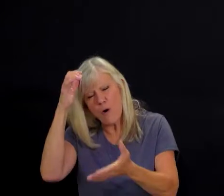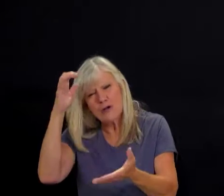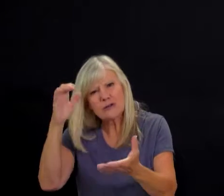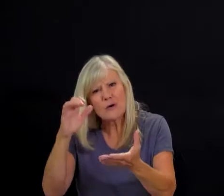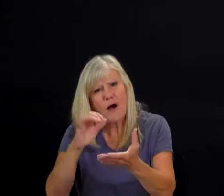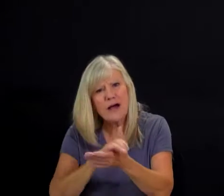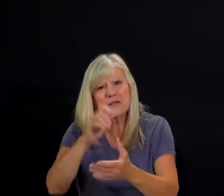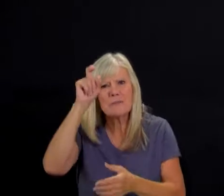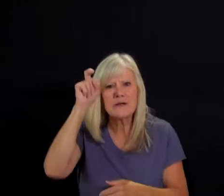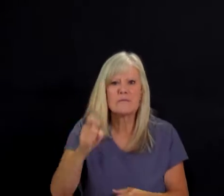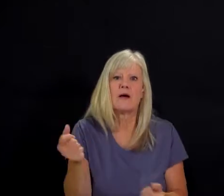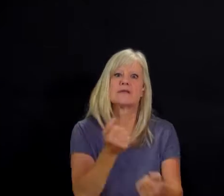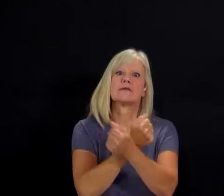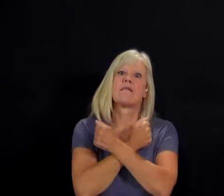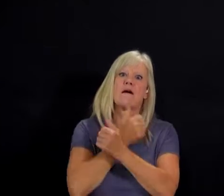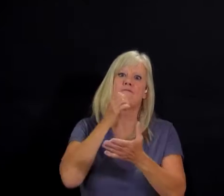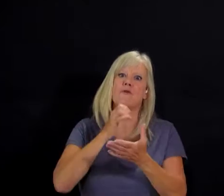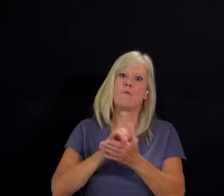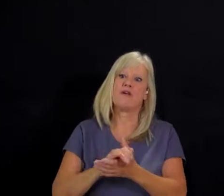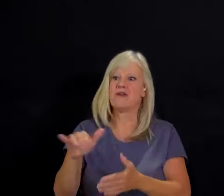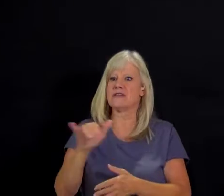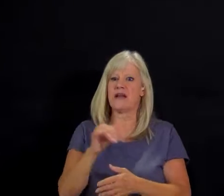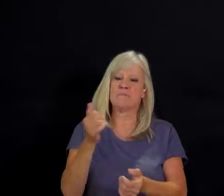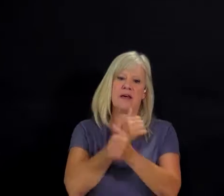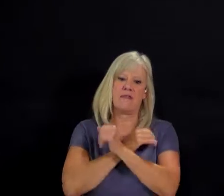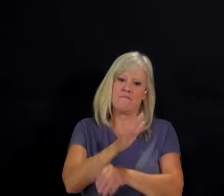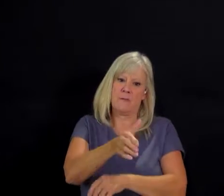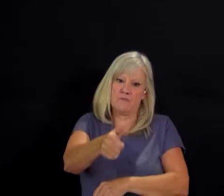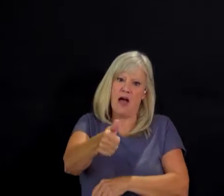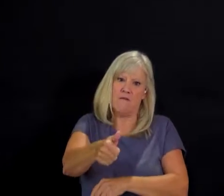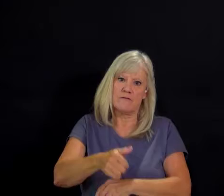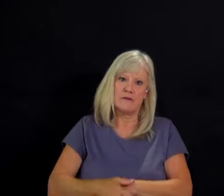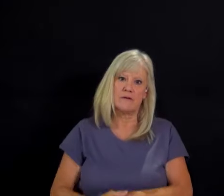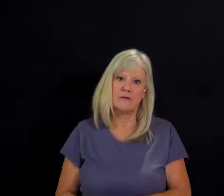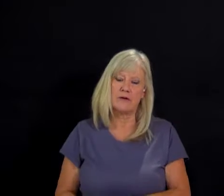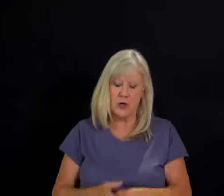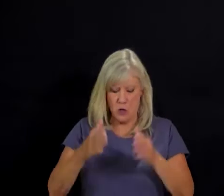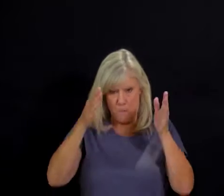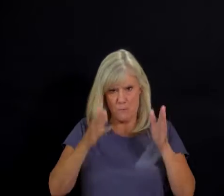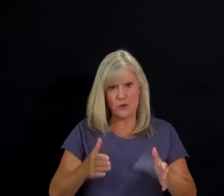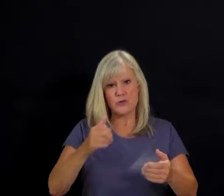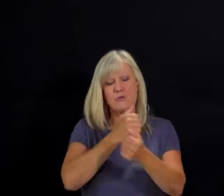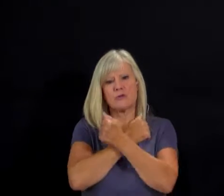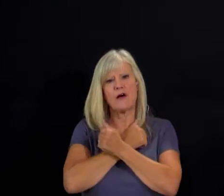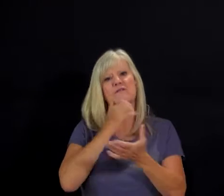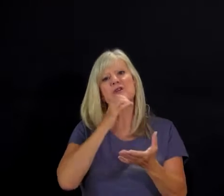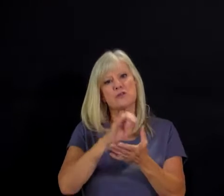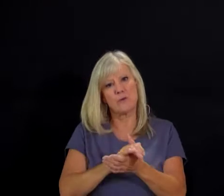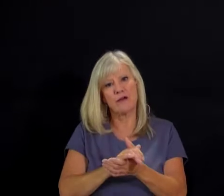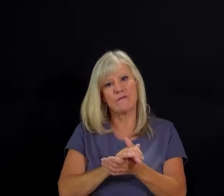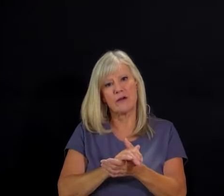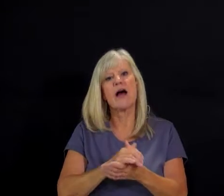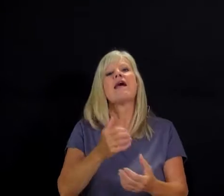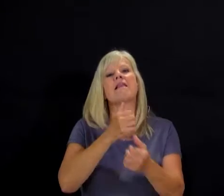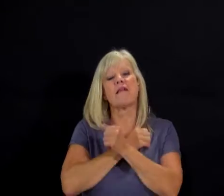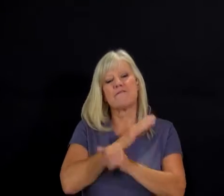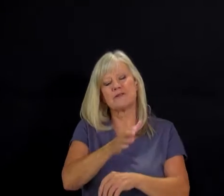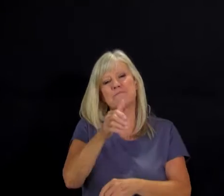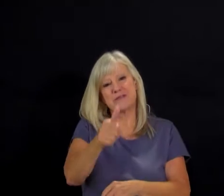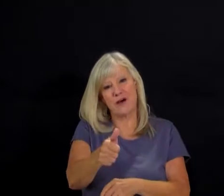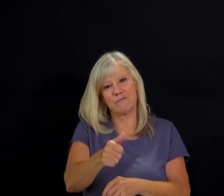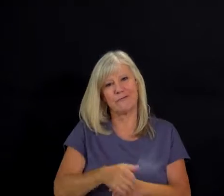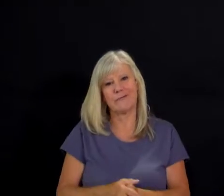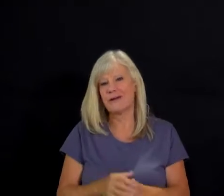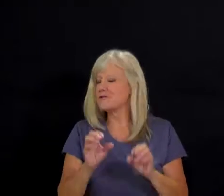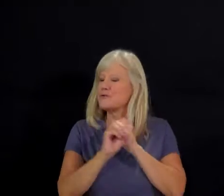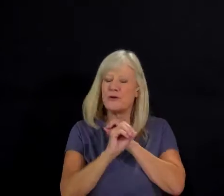love their wives as their own bodies. He who loves his wife loves himself. For